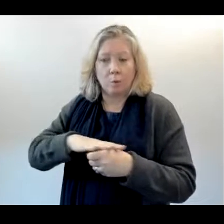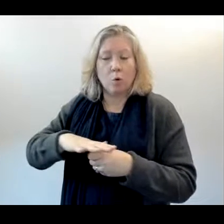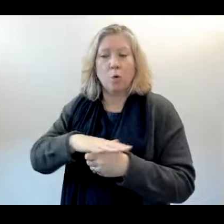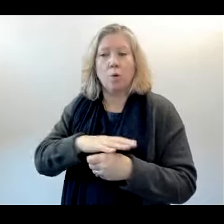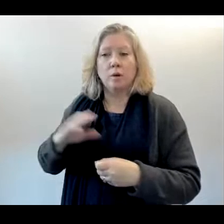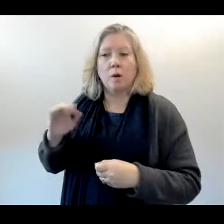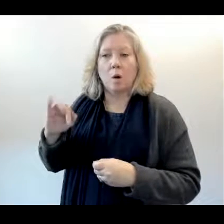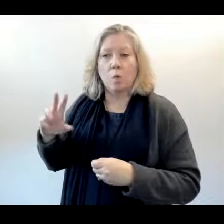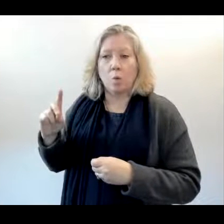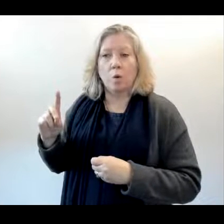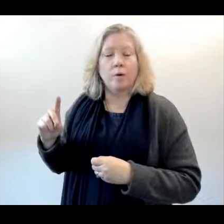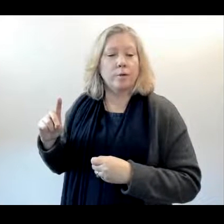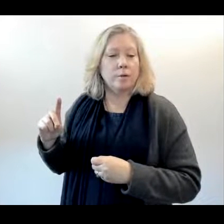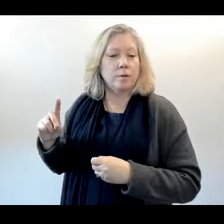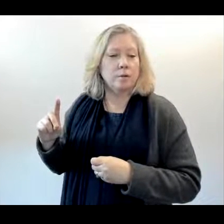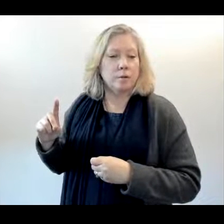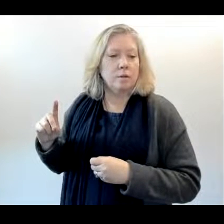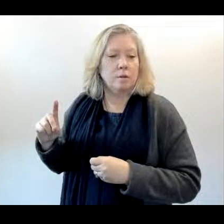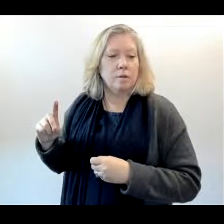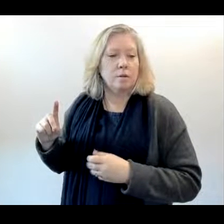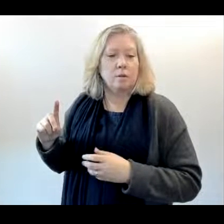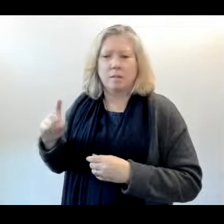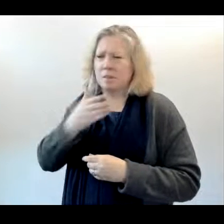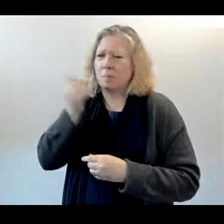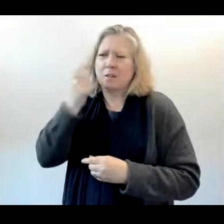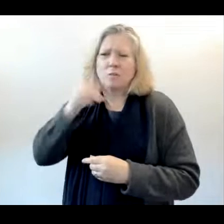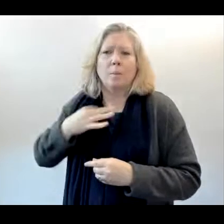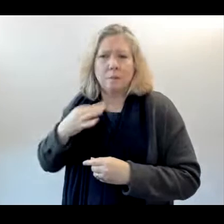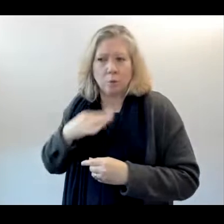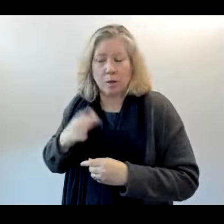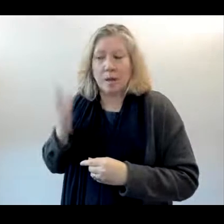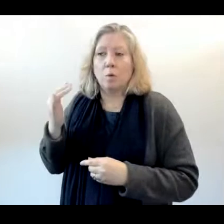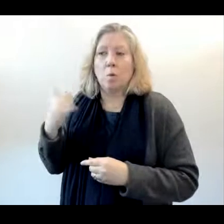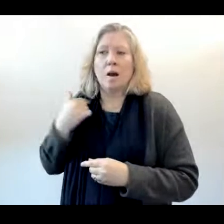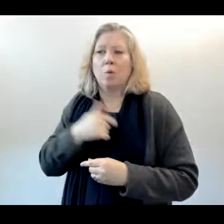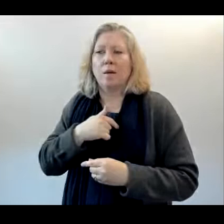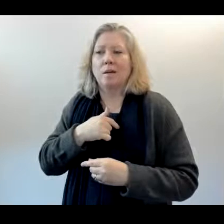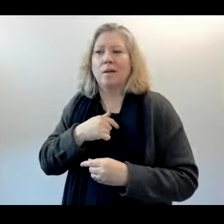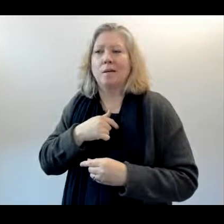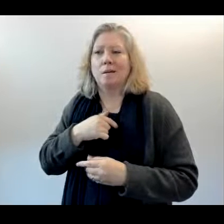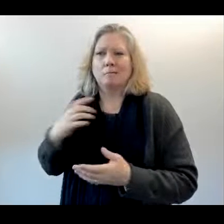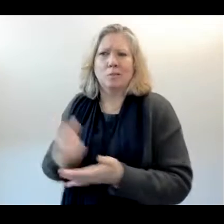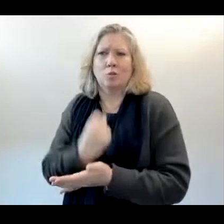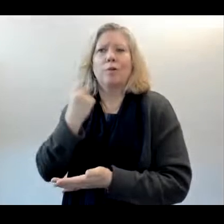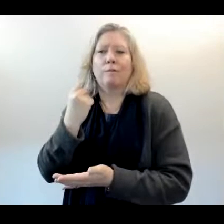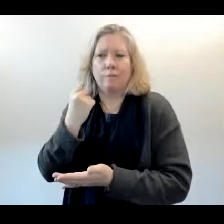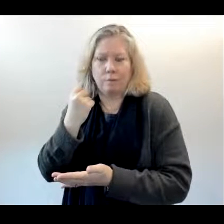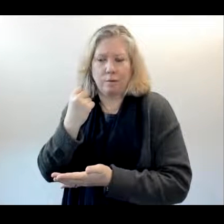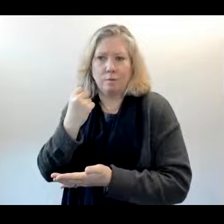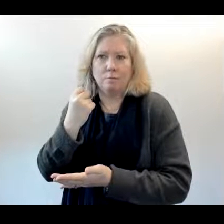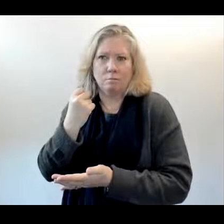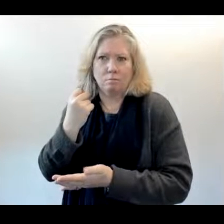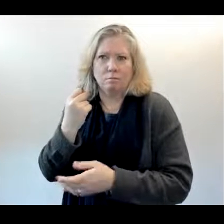award would be, best for Pittsburgh and why we deserve to have the Choice